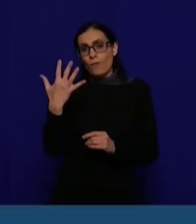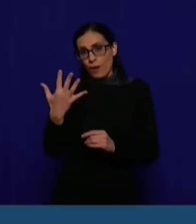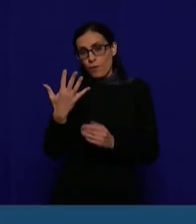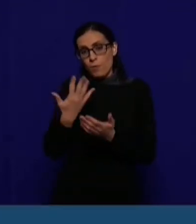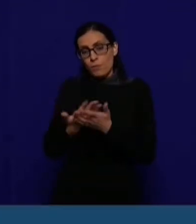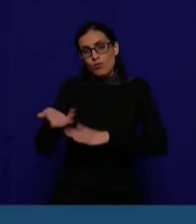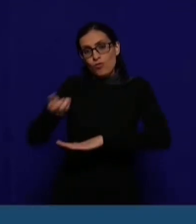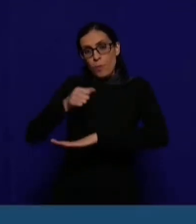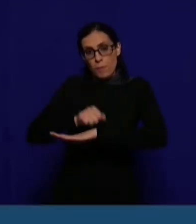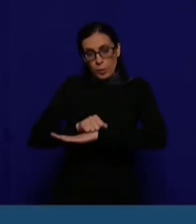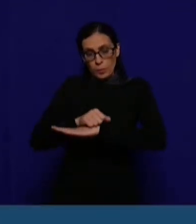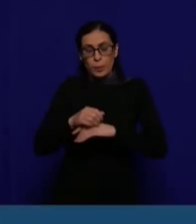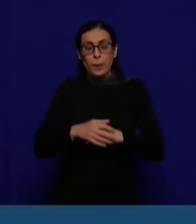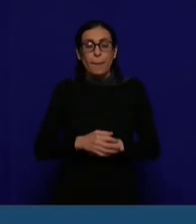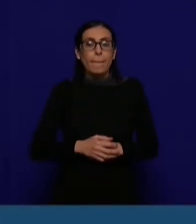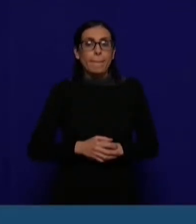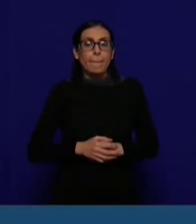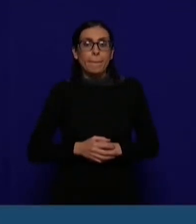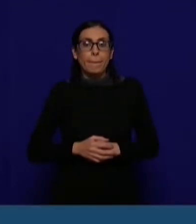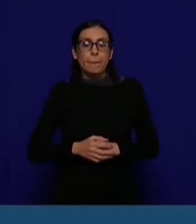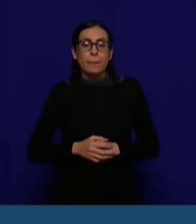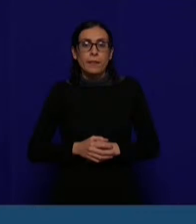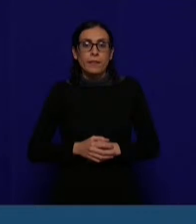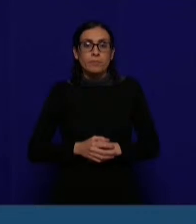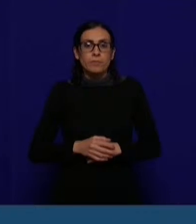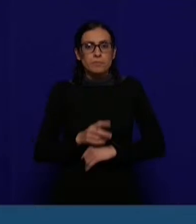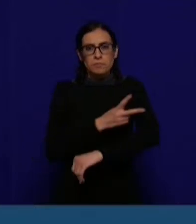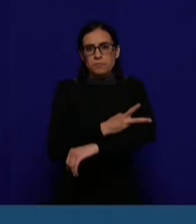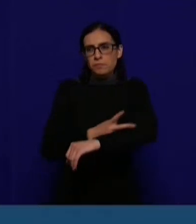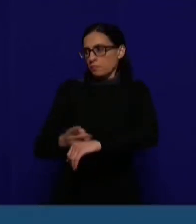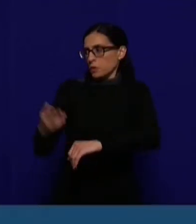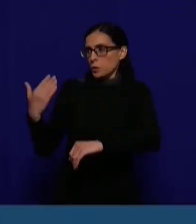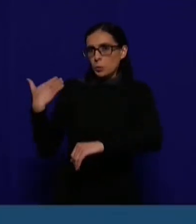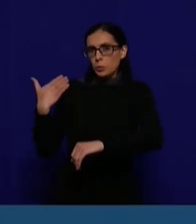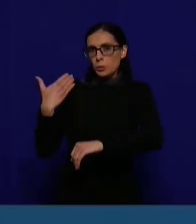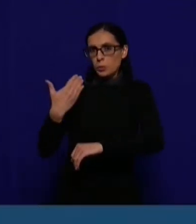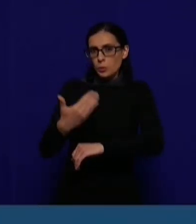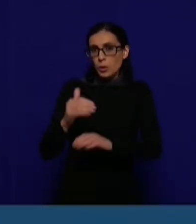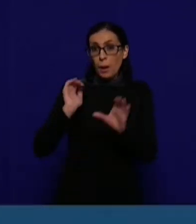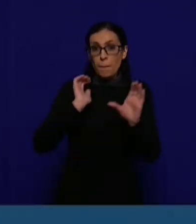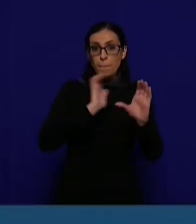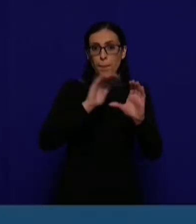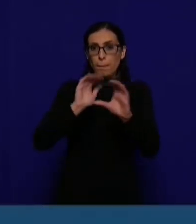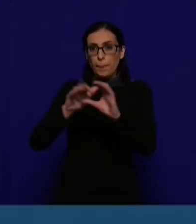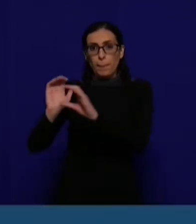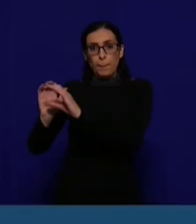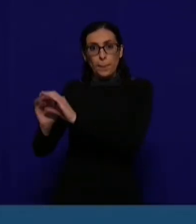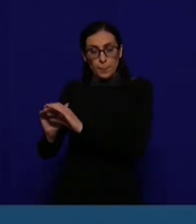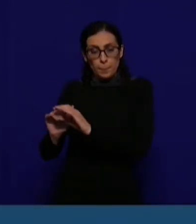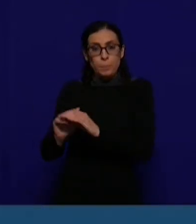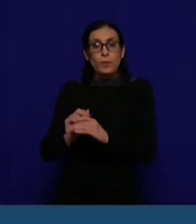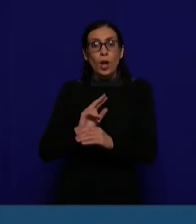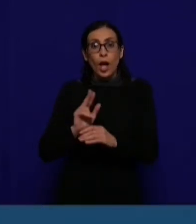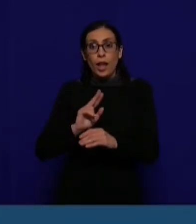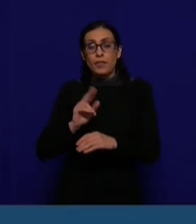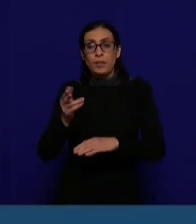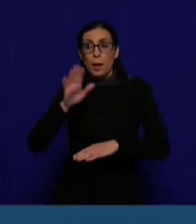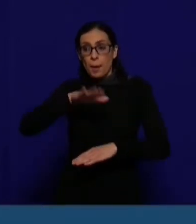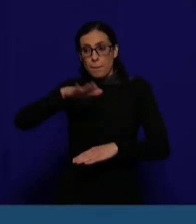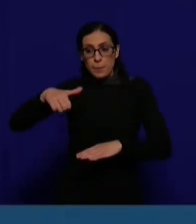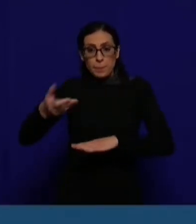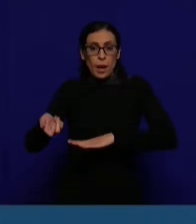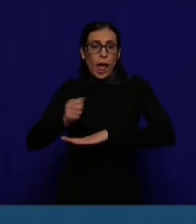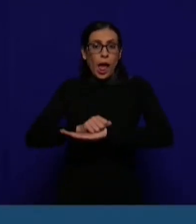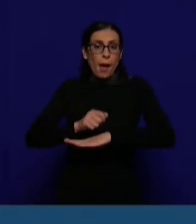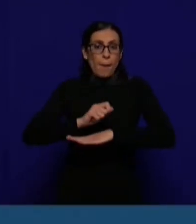appointment. Over the past 2 weeks, we have been sending invitations. People have been applying for